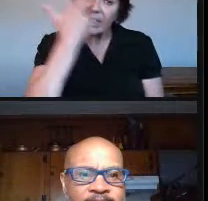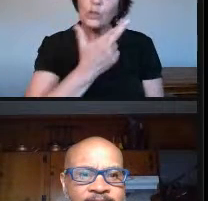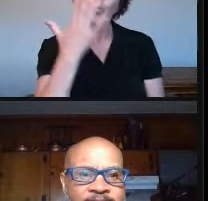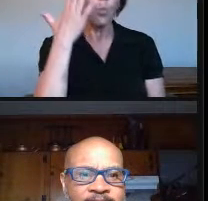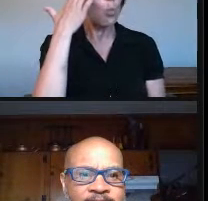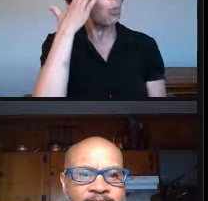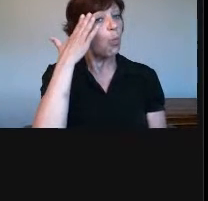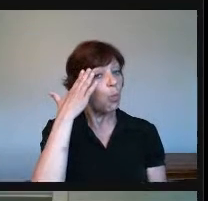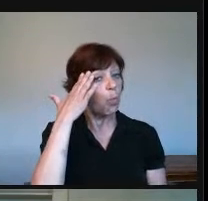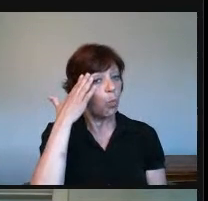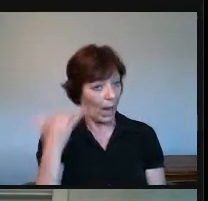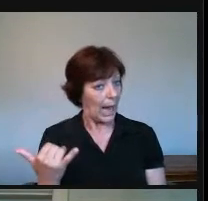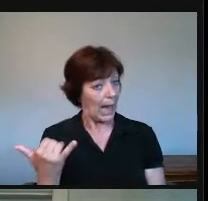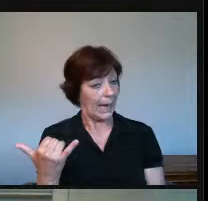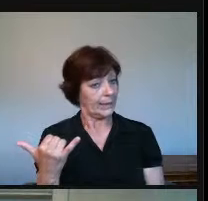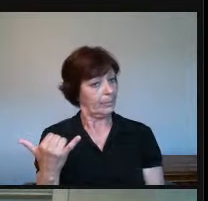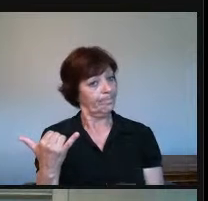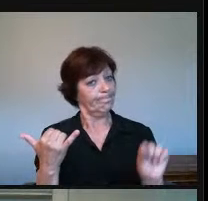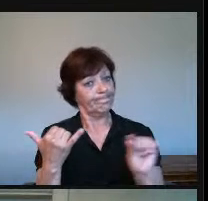the